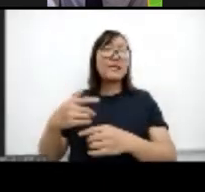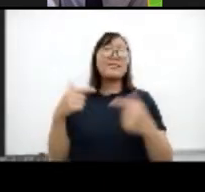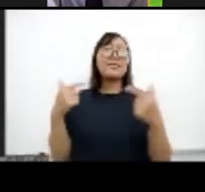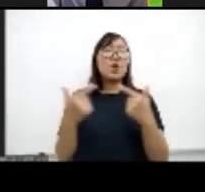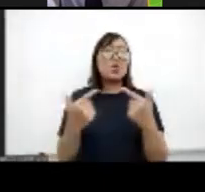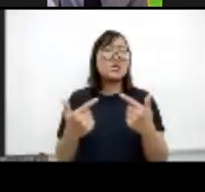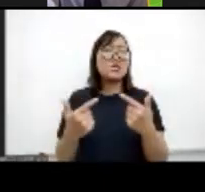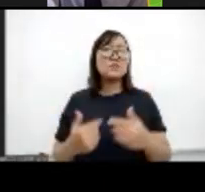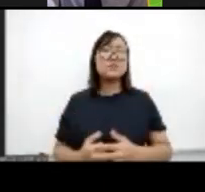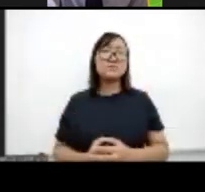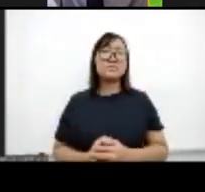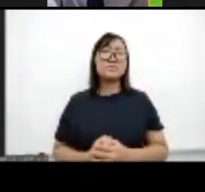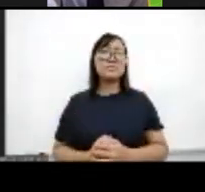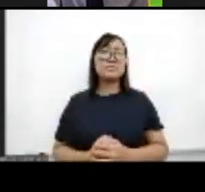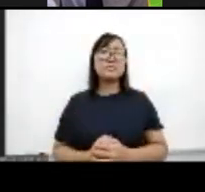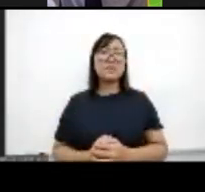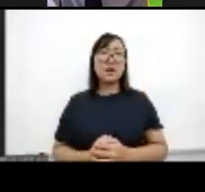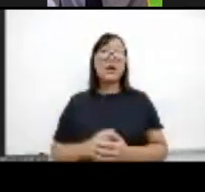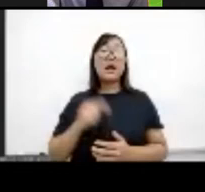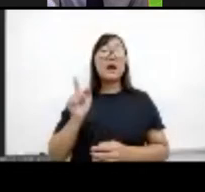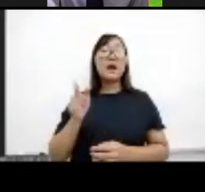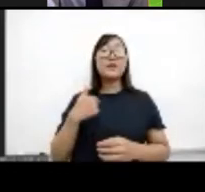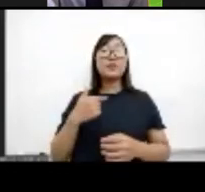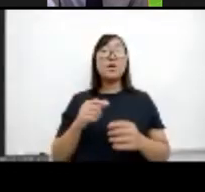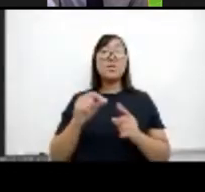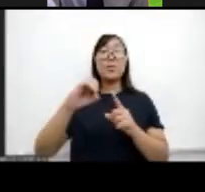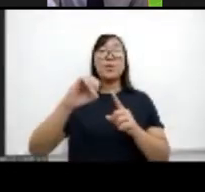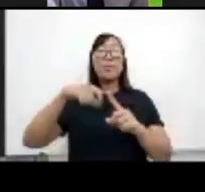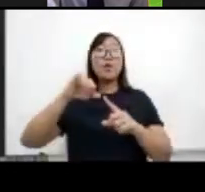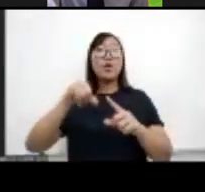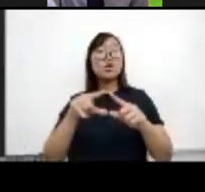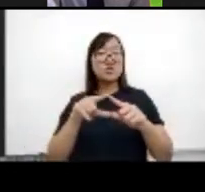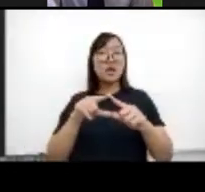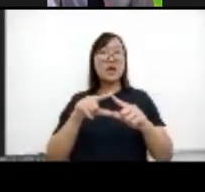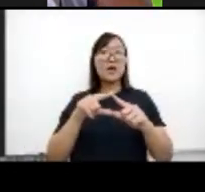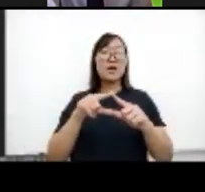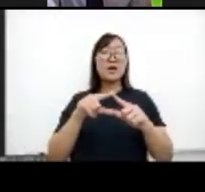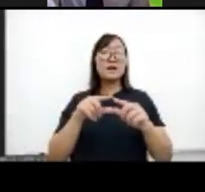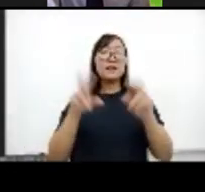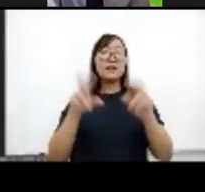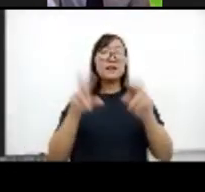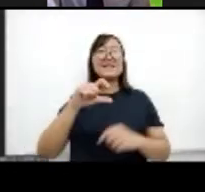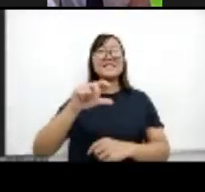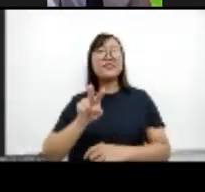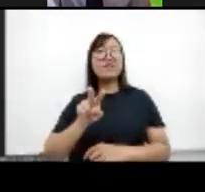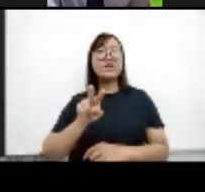Carry on the day Naswa import white